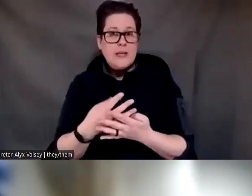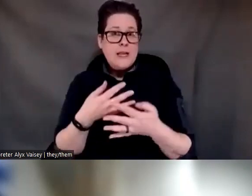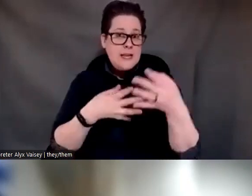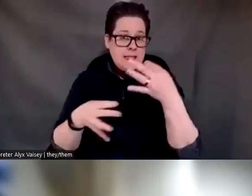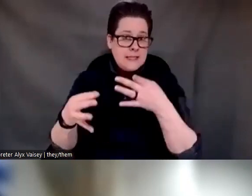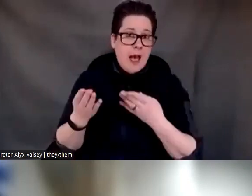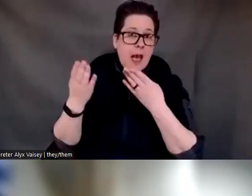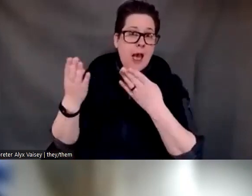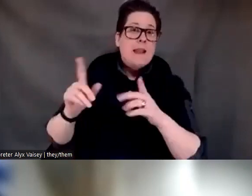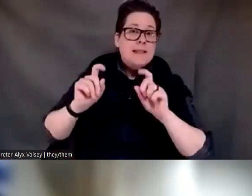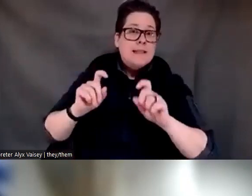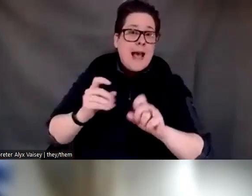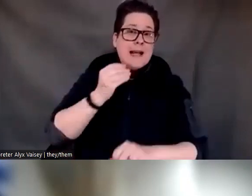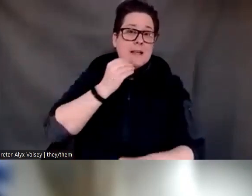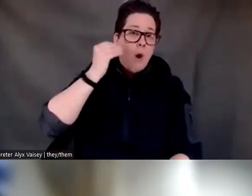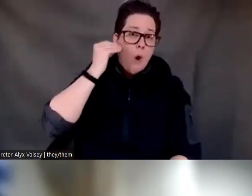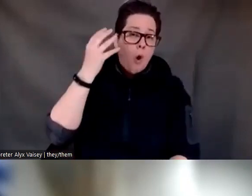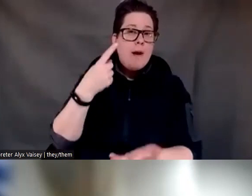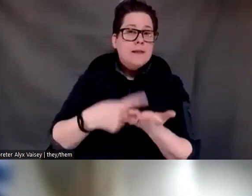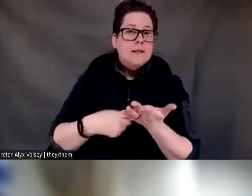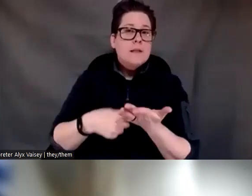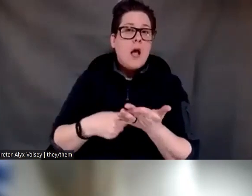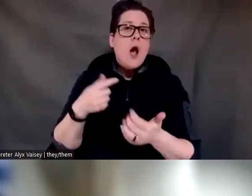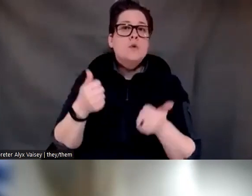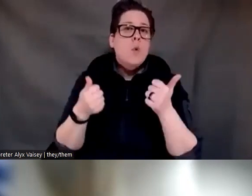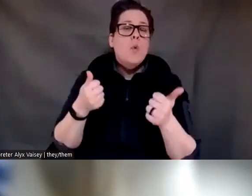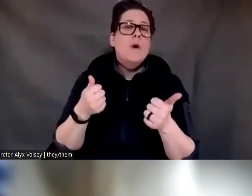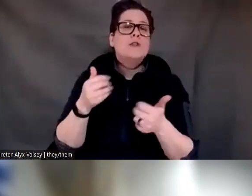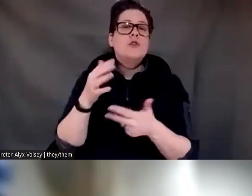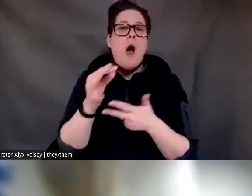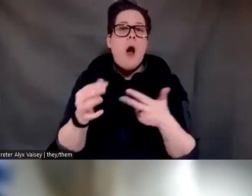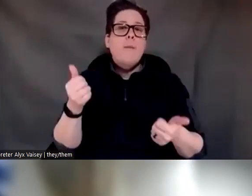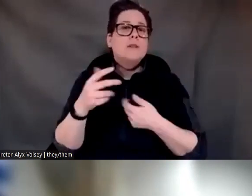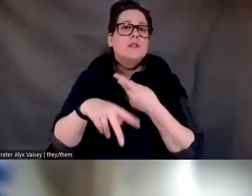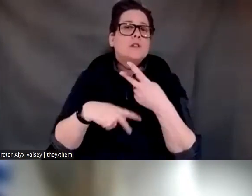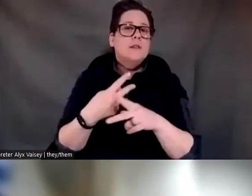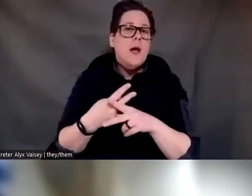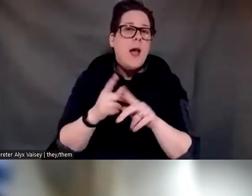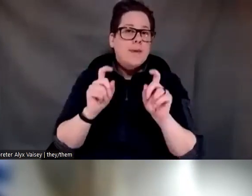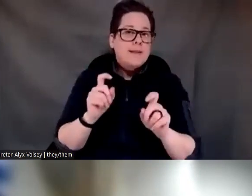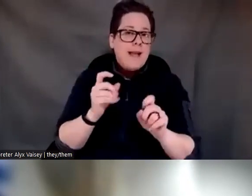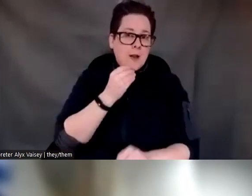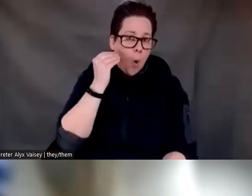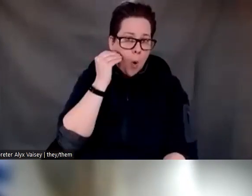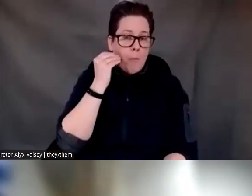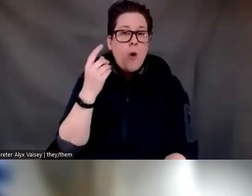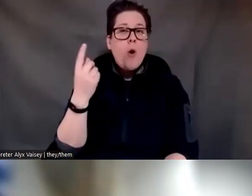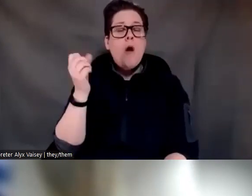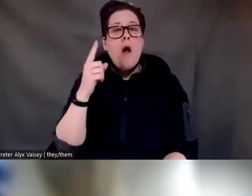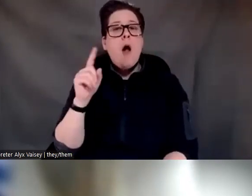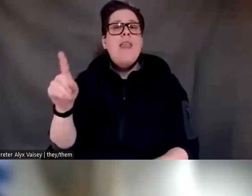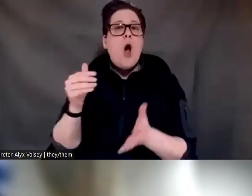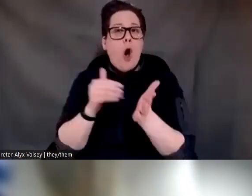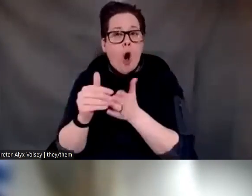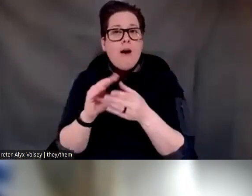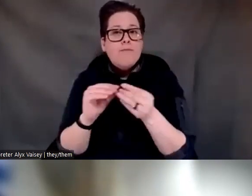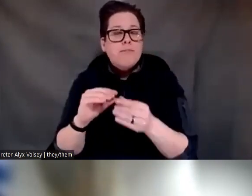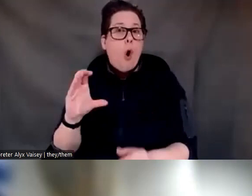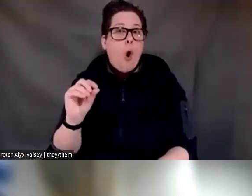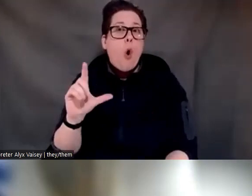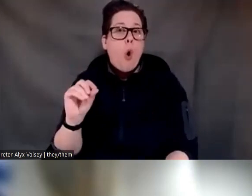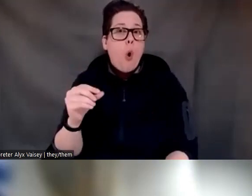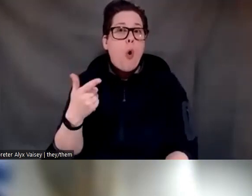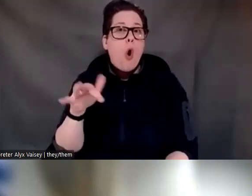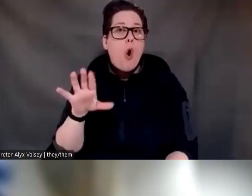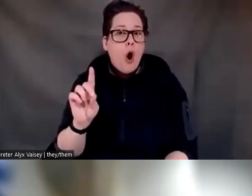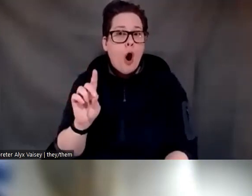and discussing the option of different types of tests for home tests. We're finding that Cologuard is mentioned most often, but it can be